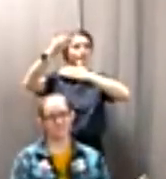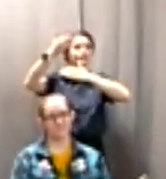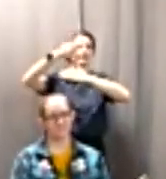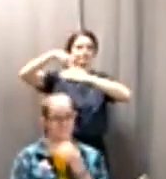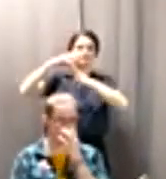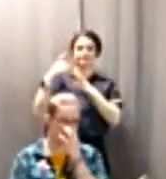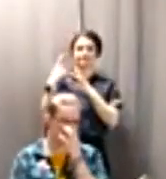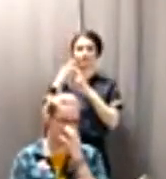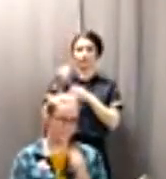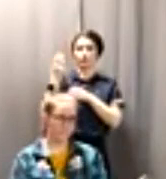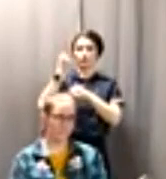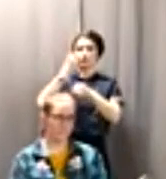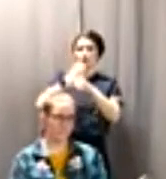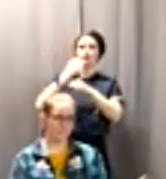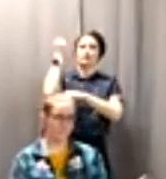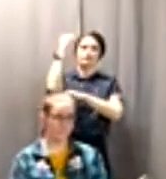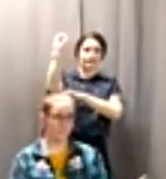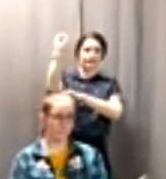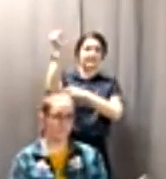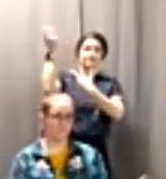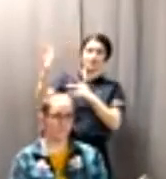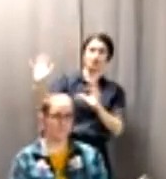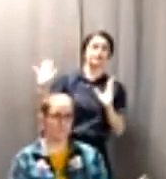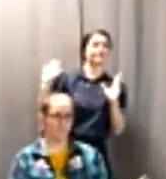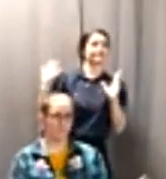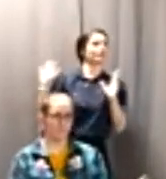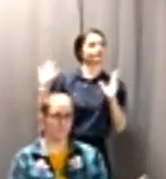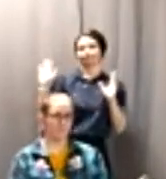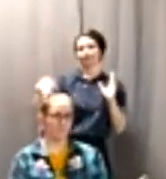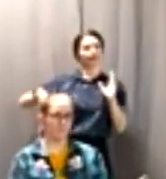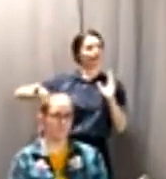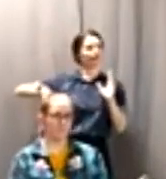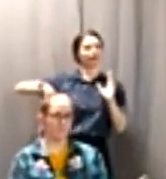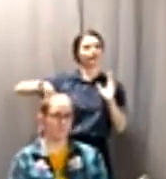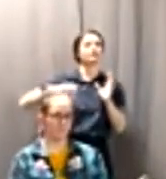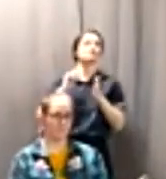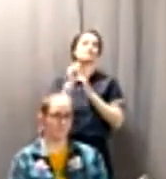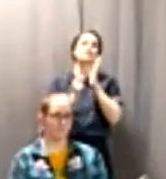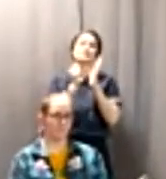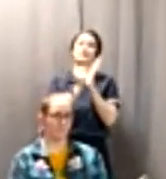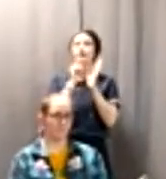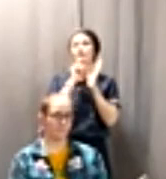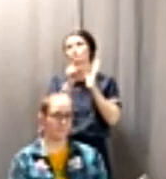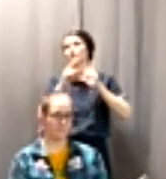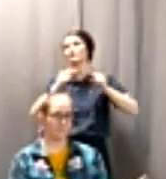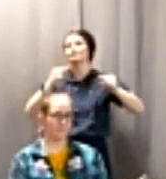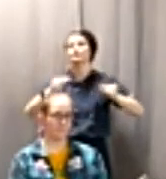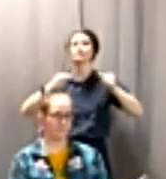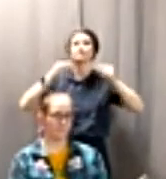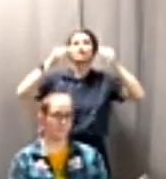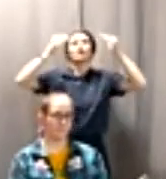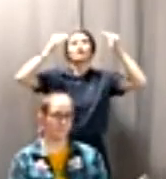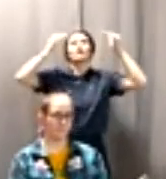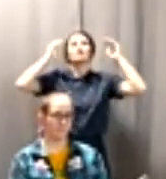in the last couple of years, we've seen that the fight is not over yet. In times when things get really struggling and overwhelming,